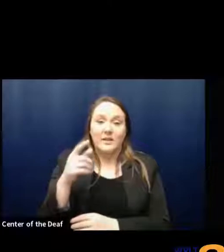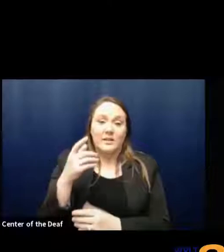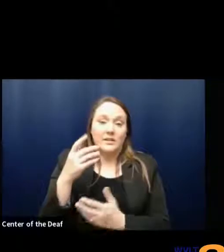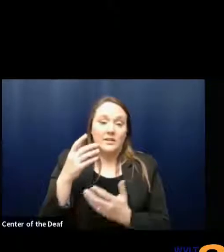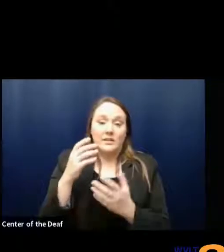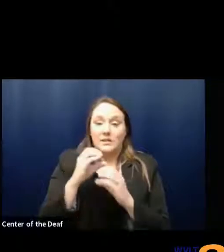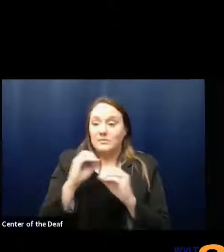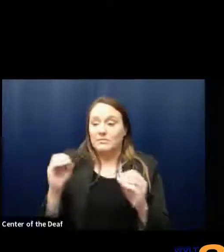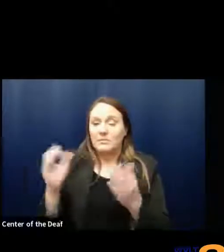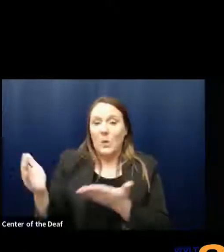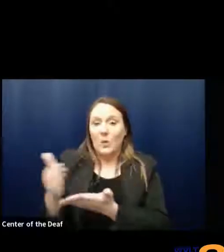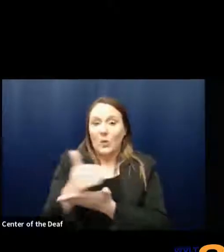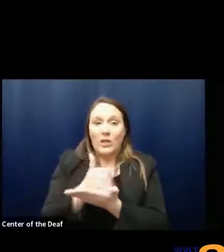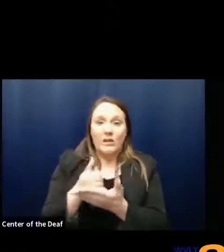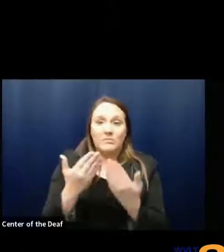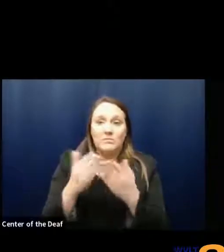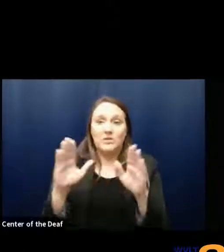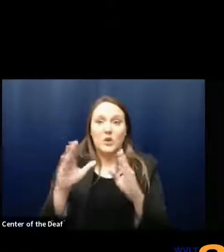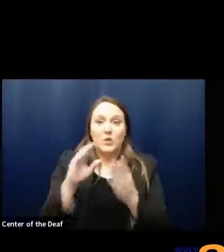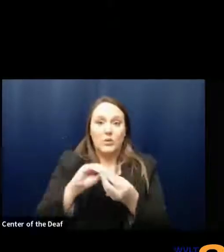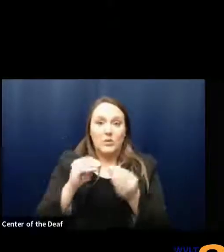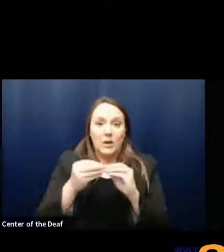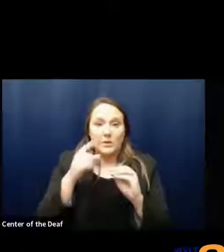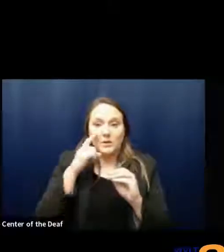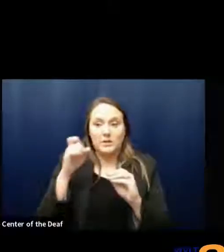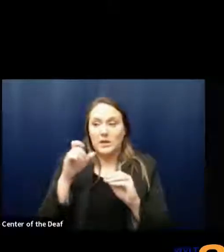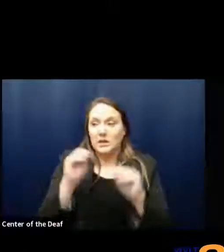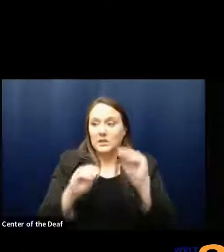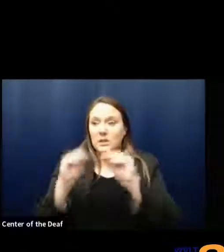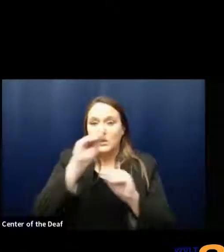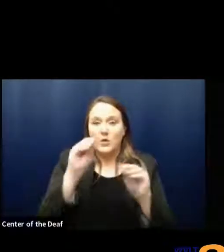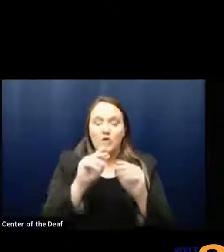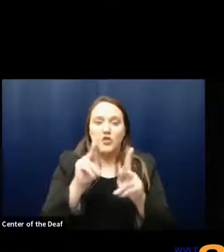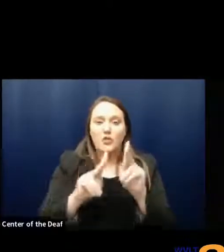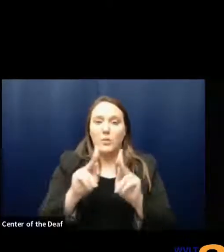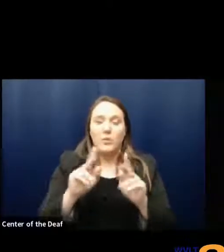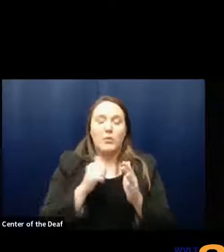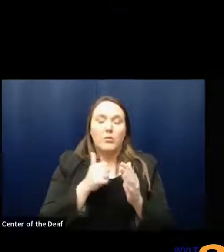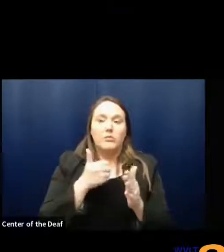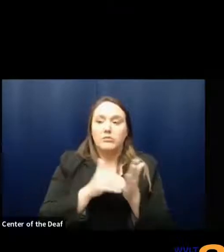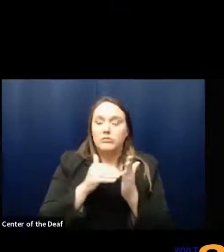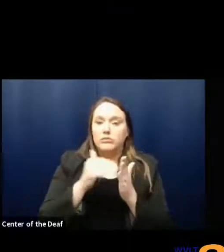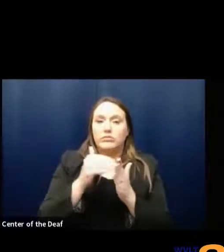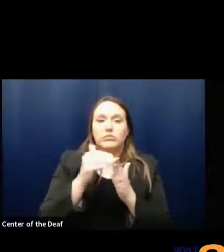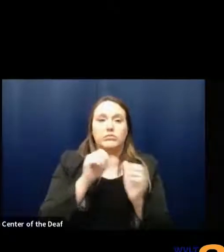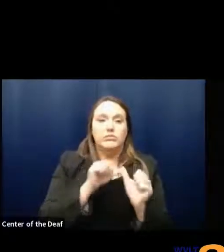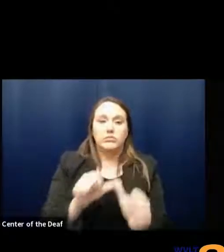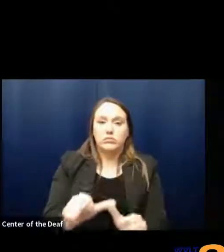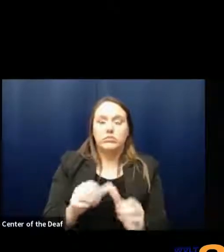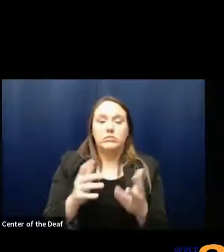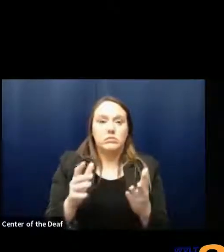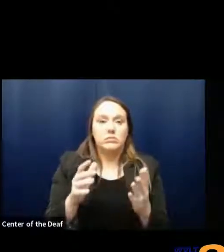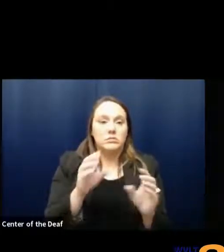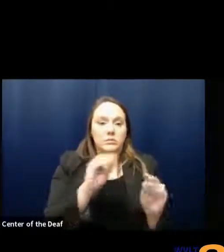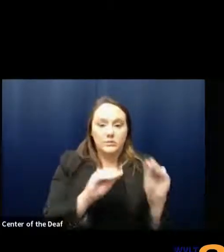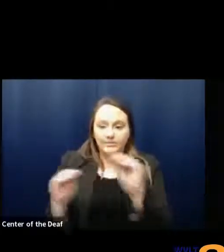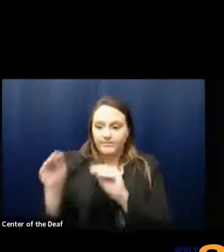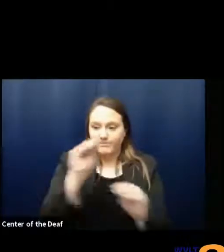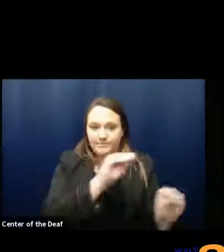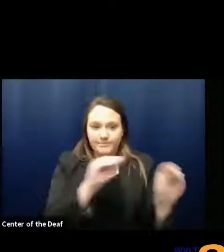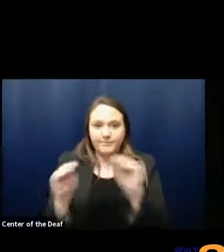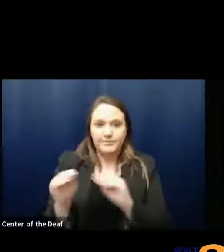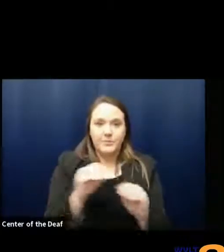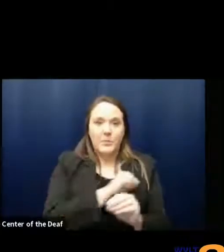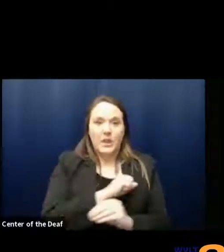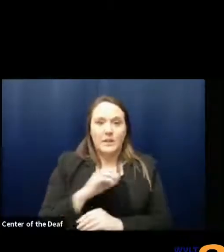collecting overall numbers because they move and shuffle people constantly. And so I say all that to say I